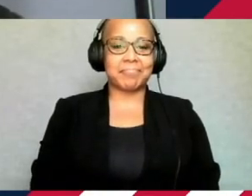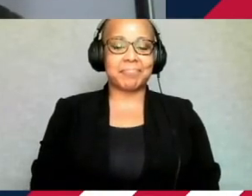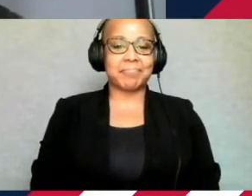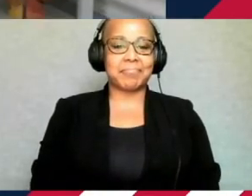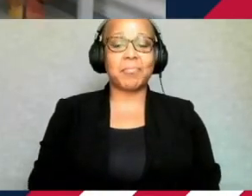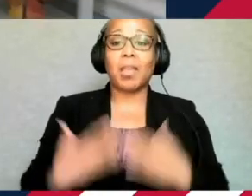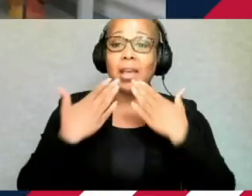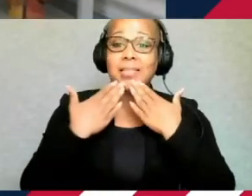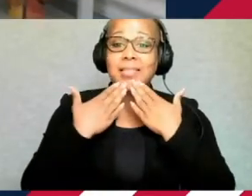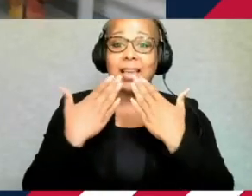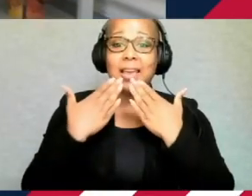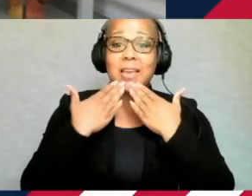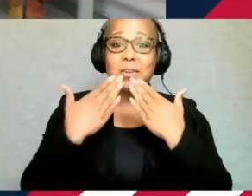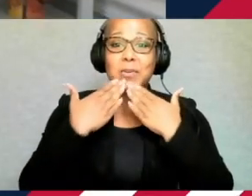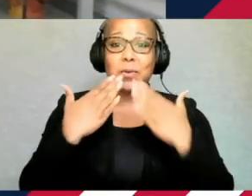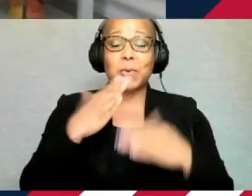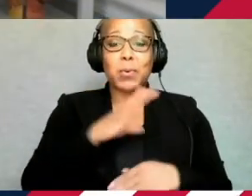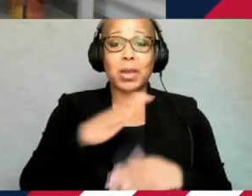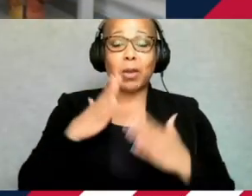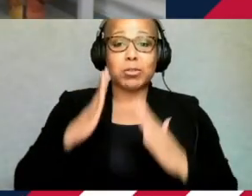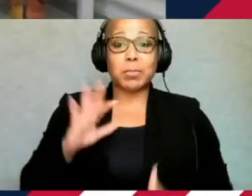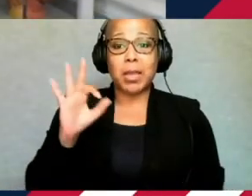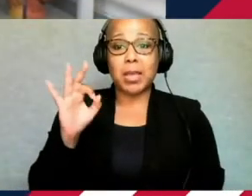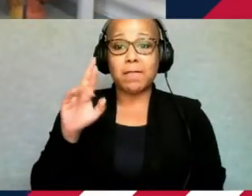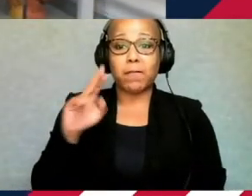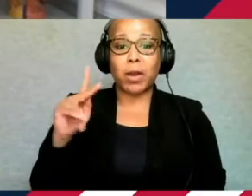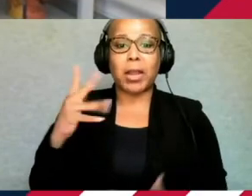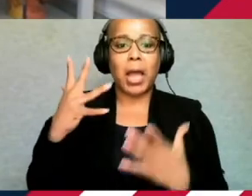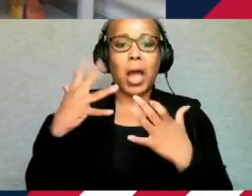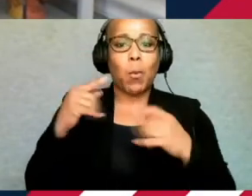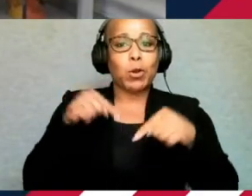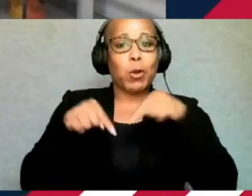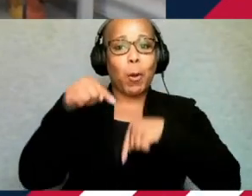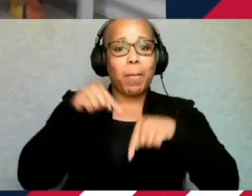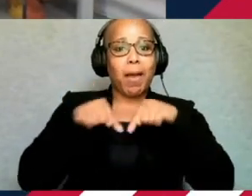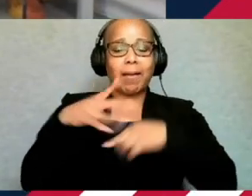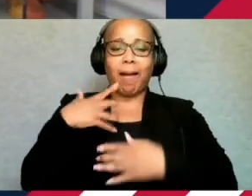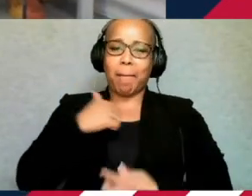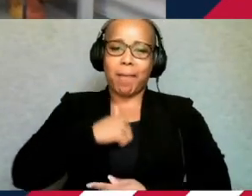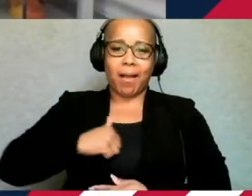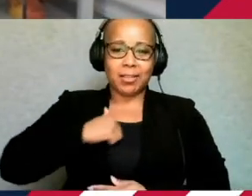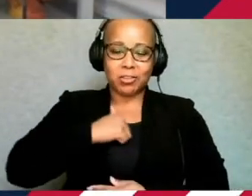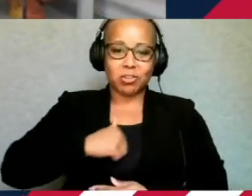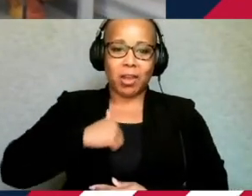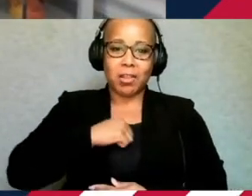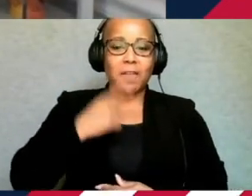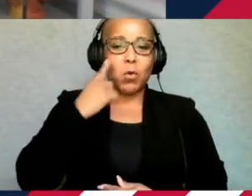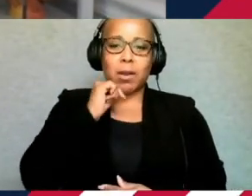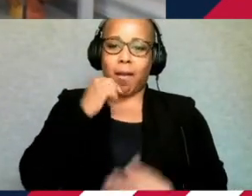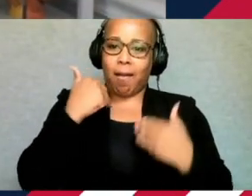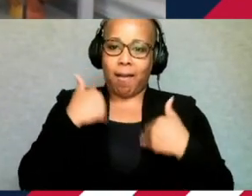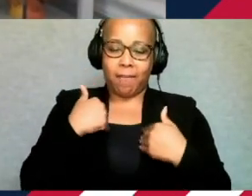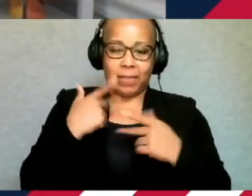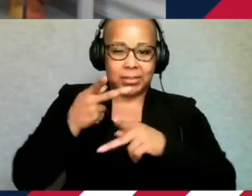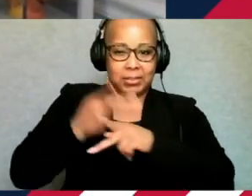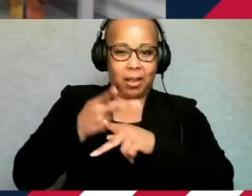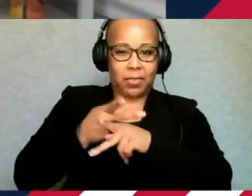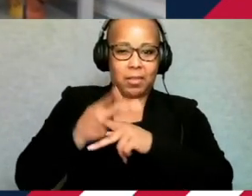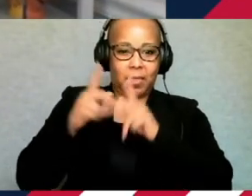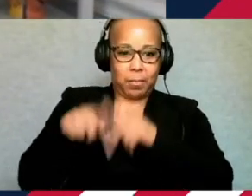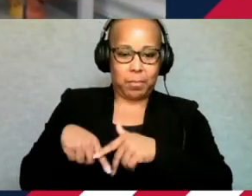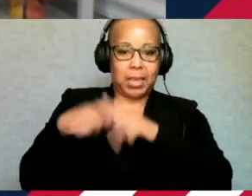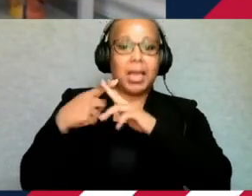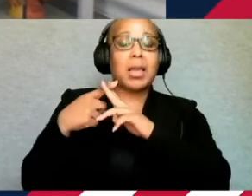Thank you, Congressman Frank. I want to go back and I apologize for not having done this at the very beginning.